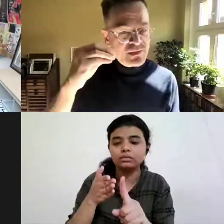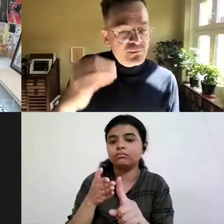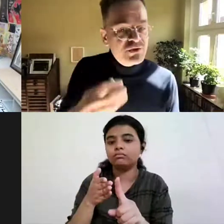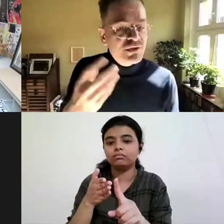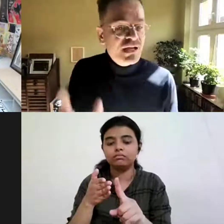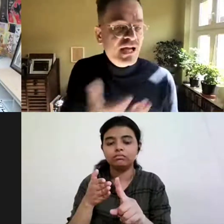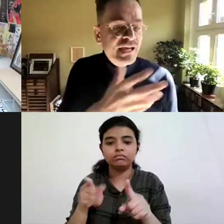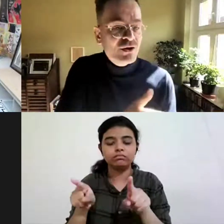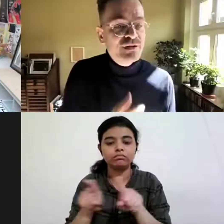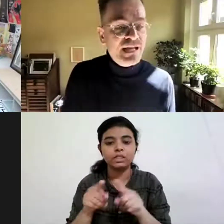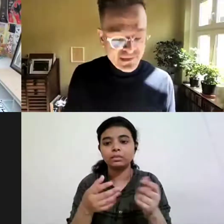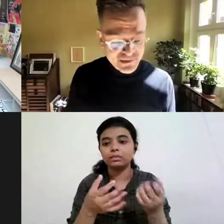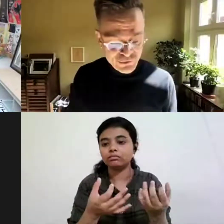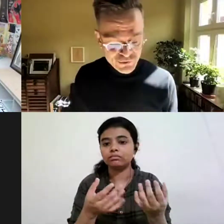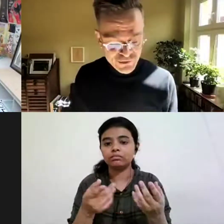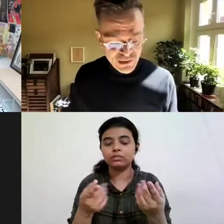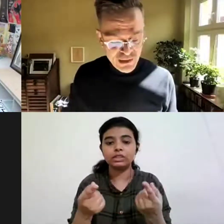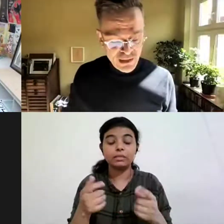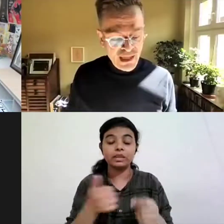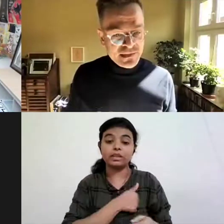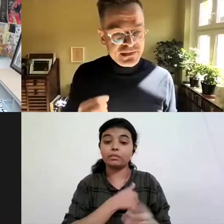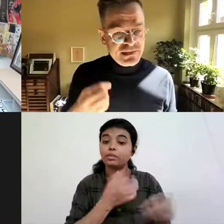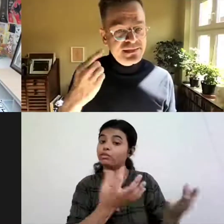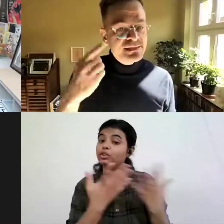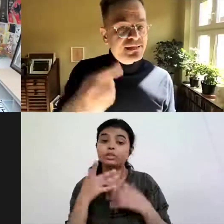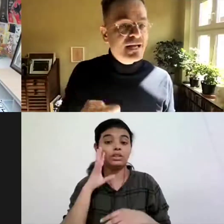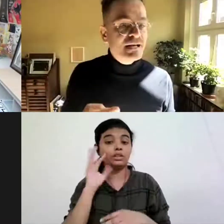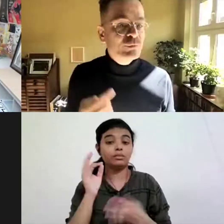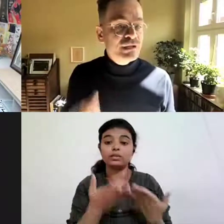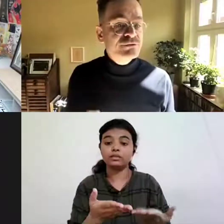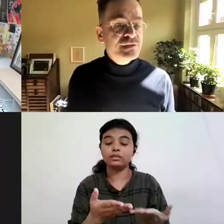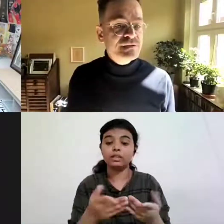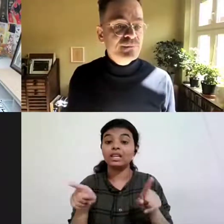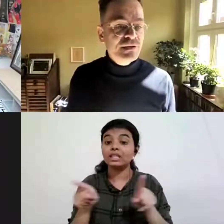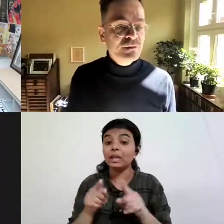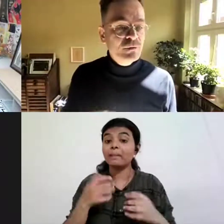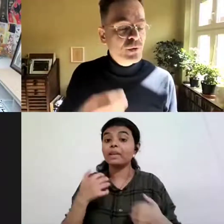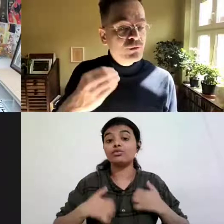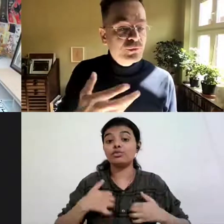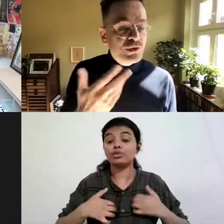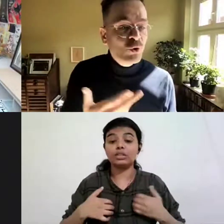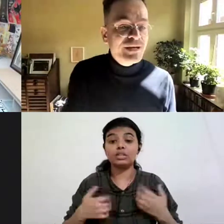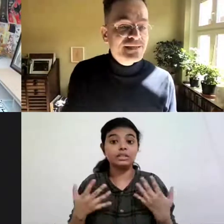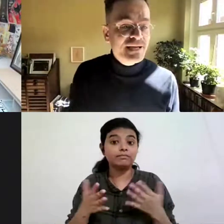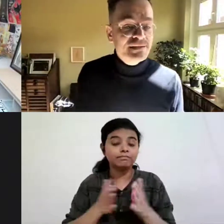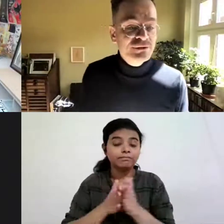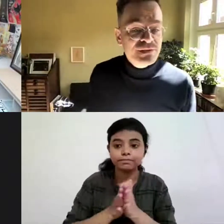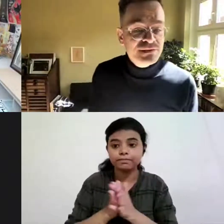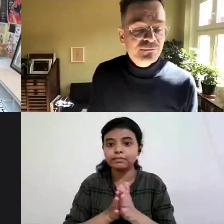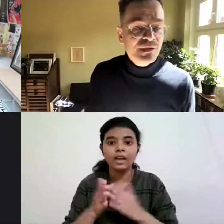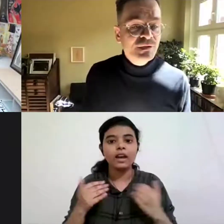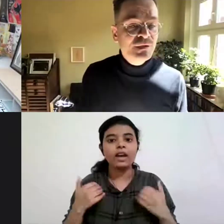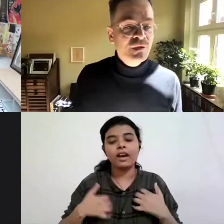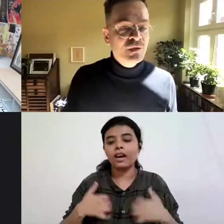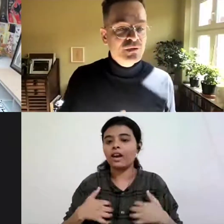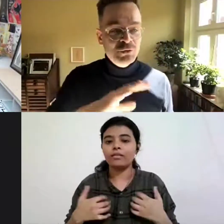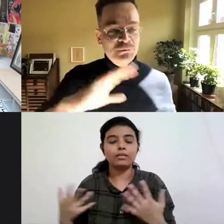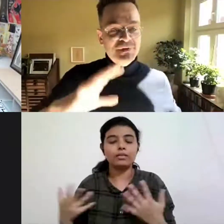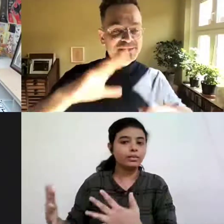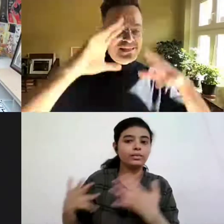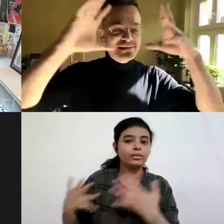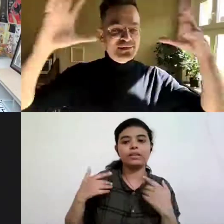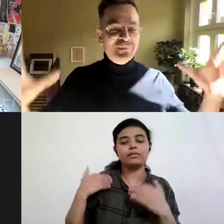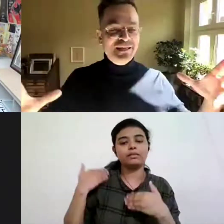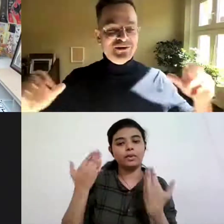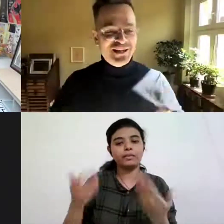a special kind of an attitude. And this is exactly what interests me and what always has interested me. So